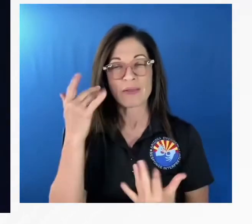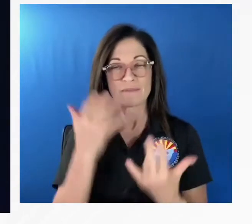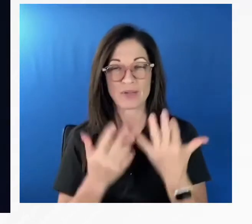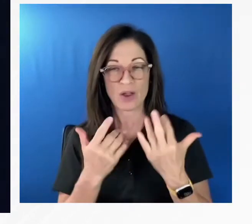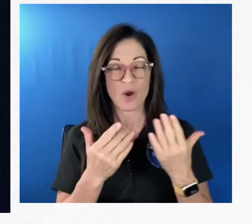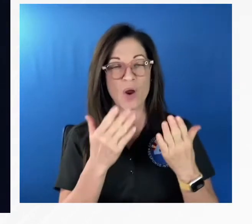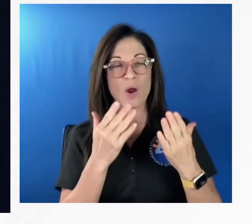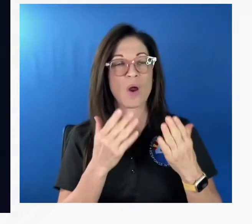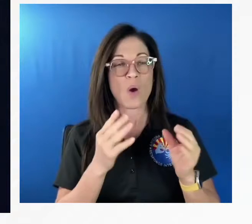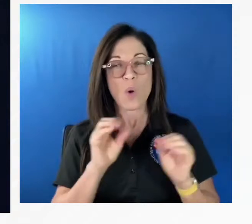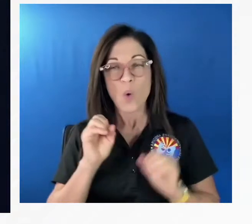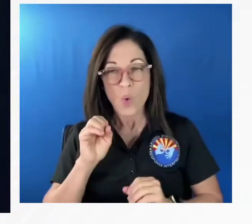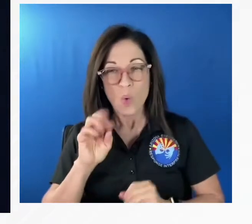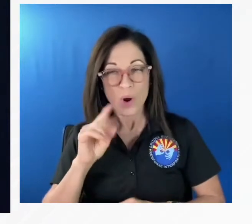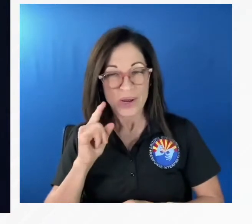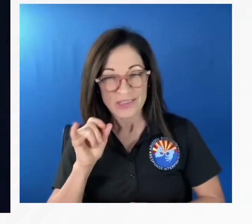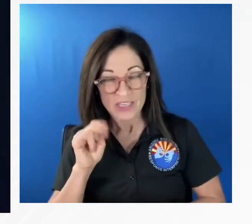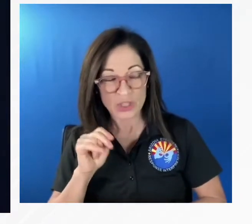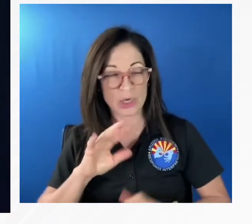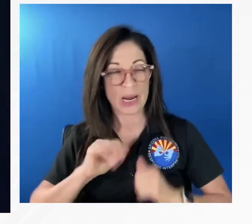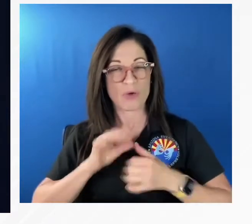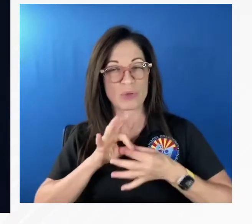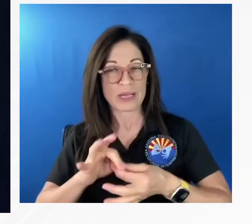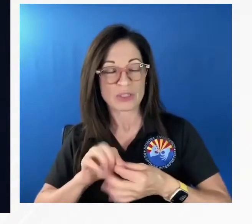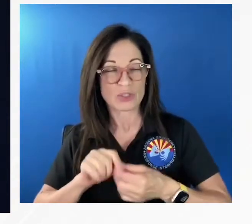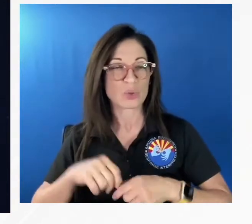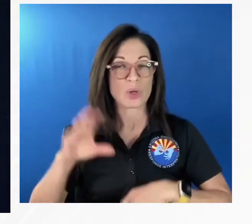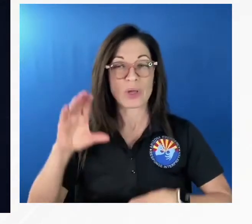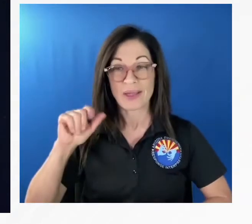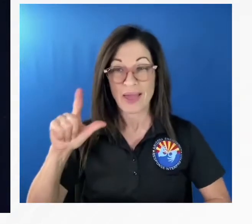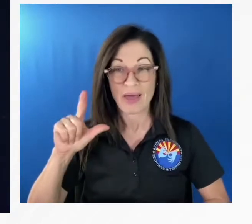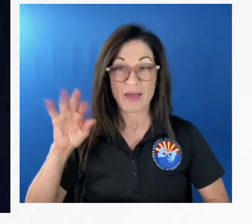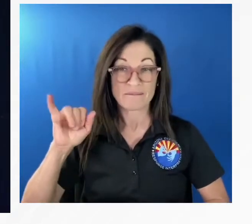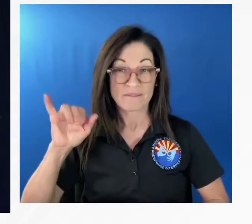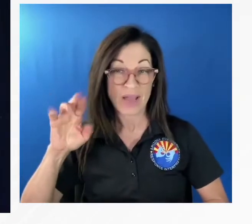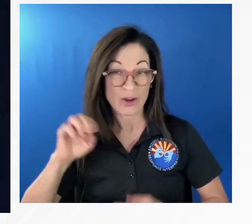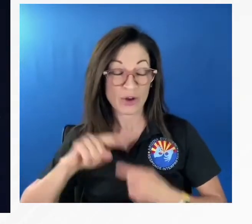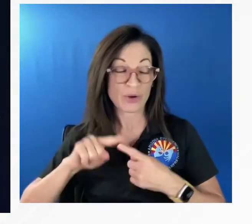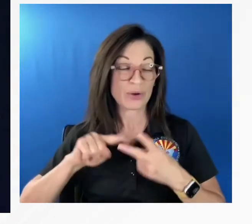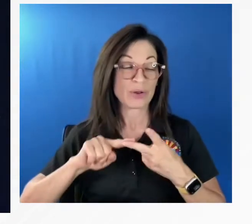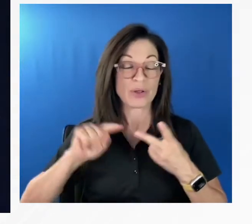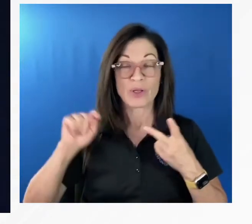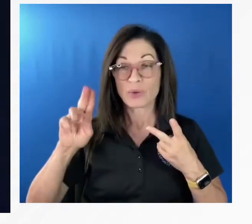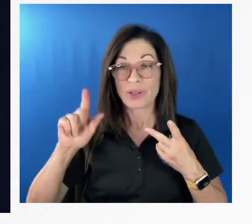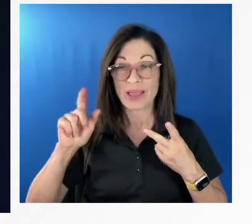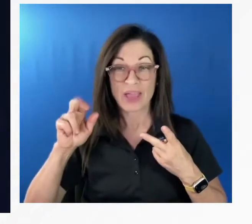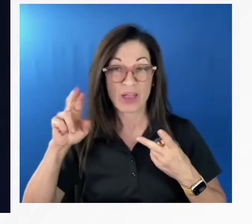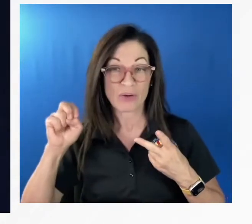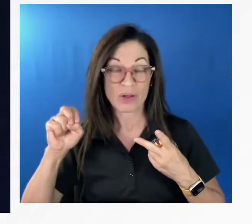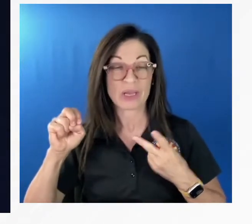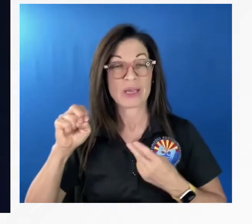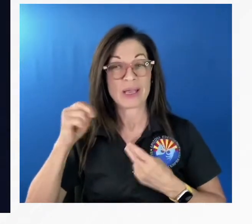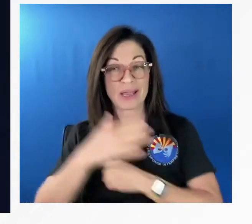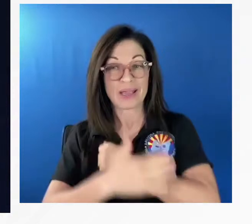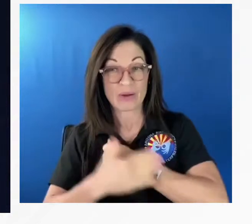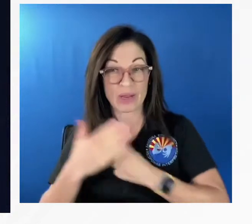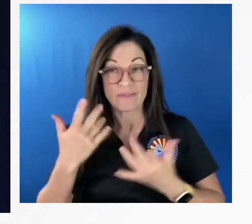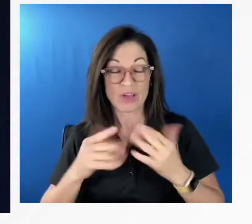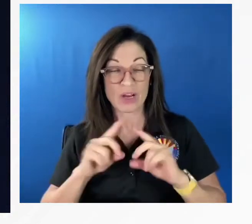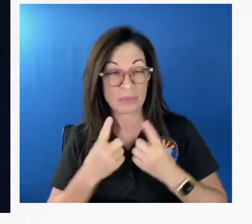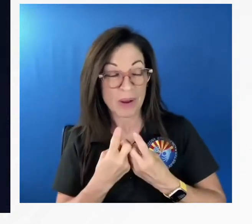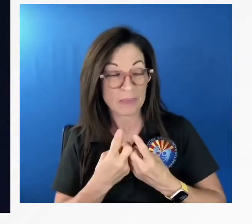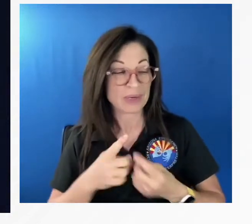to CAL FIRE, to the BLM, and to the Tulare County Fire Department, and how these agencies are working